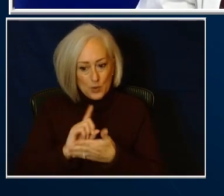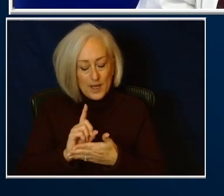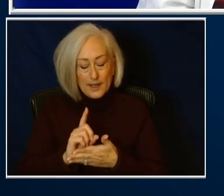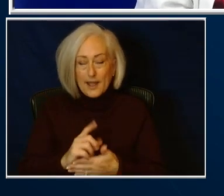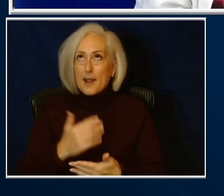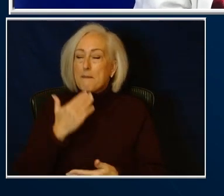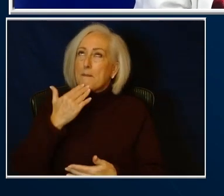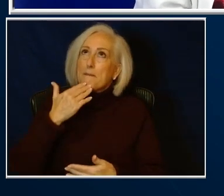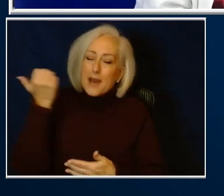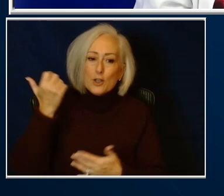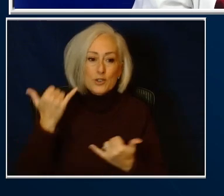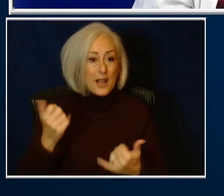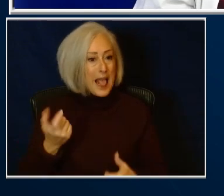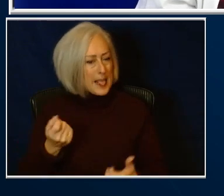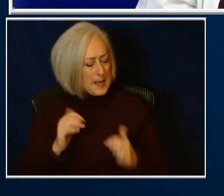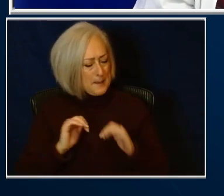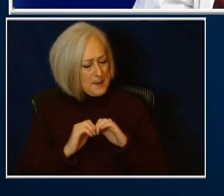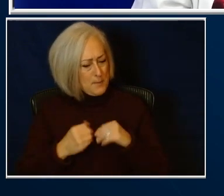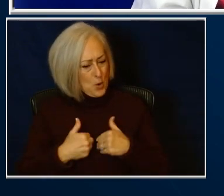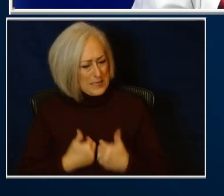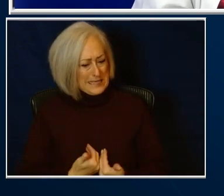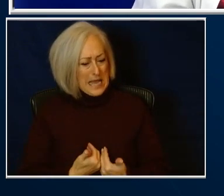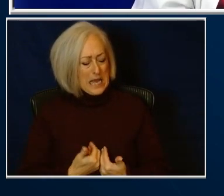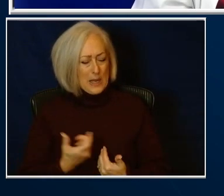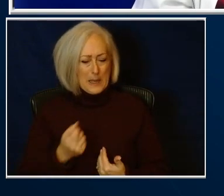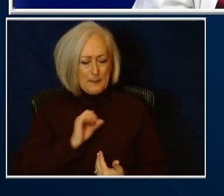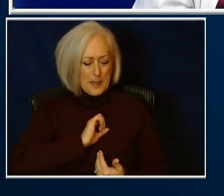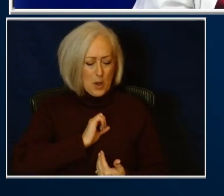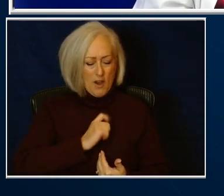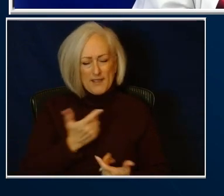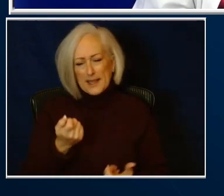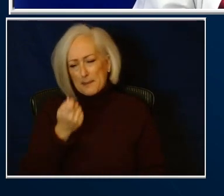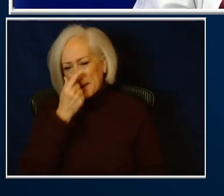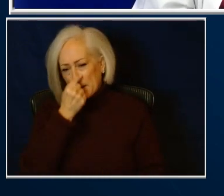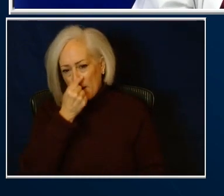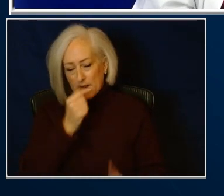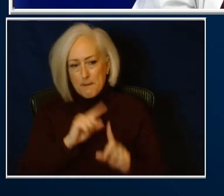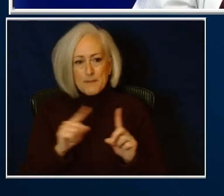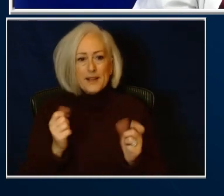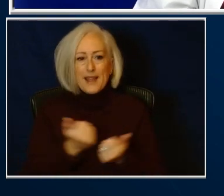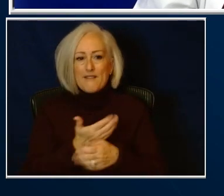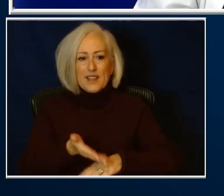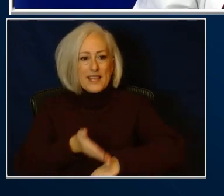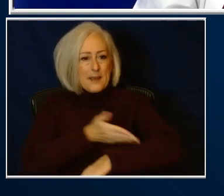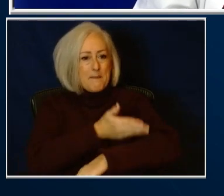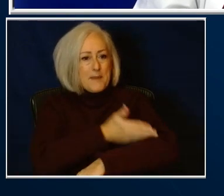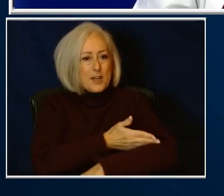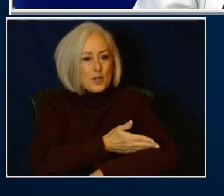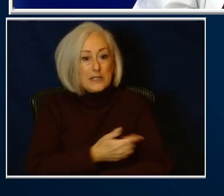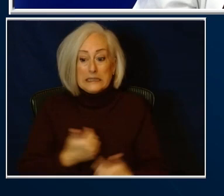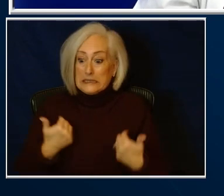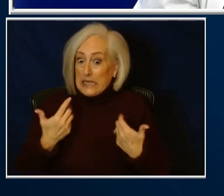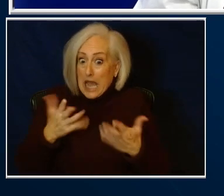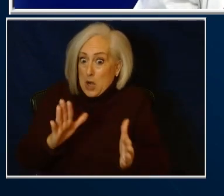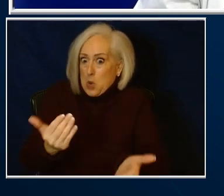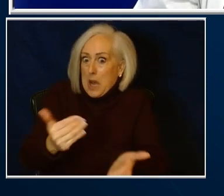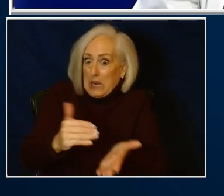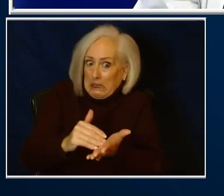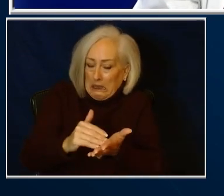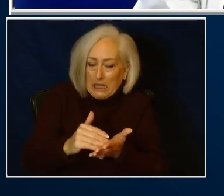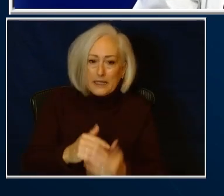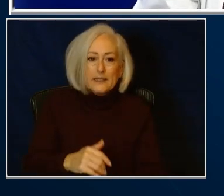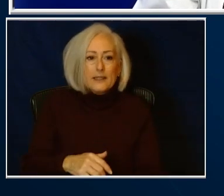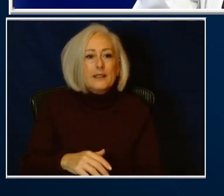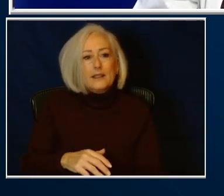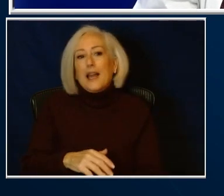little tired more than anything, as well as the cough, a little bit of congestion, but man, all that's getting better. I don't want it again, and I will stay up, and